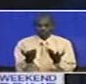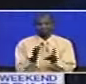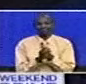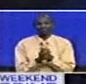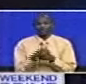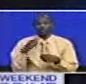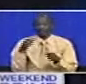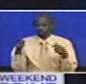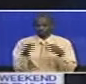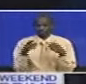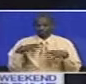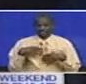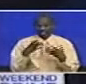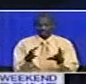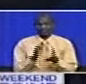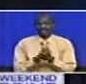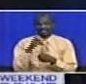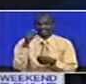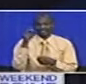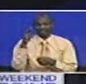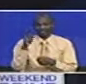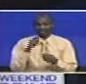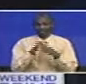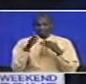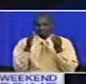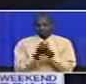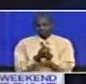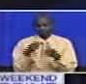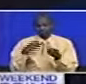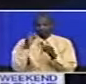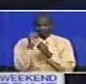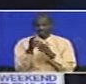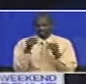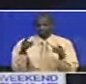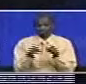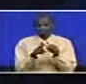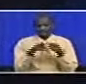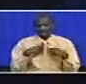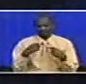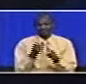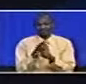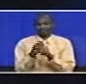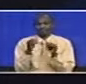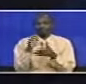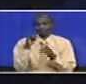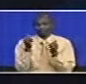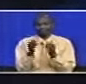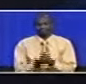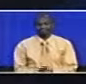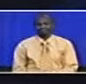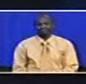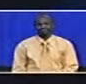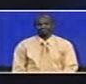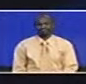Right, we want to take a short break right now on KTN Weekend Prime, but don't go too far because here's what we have coming up for you next.